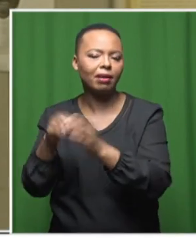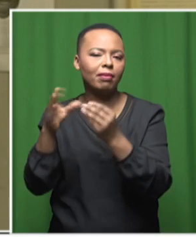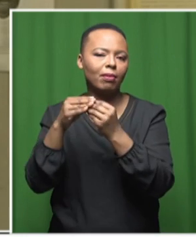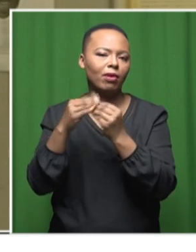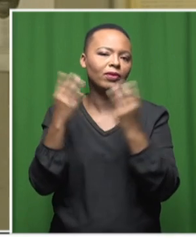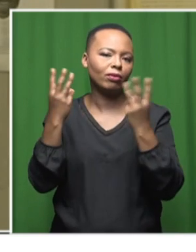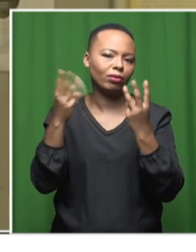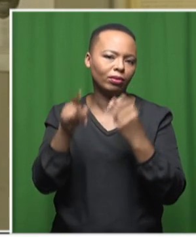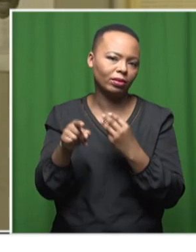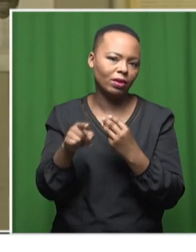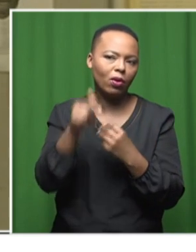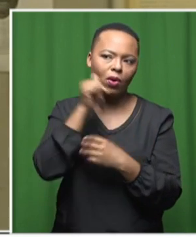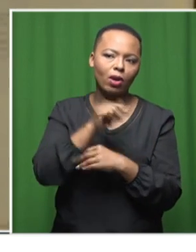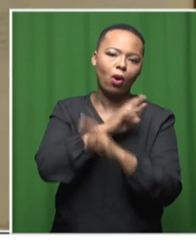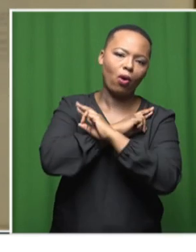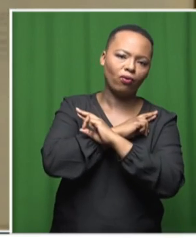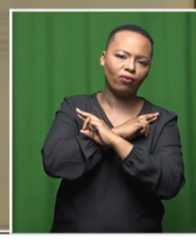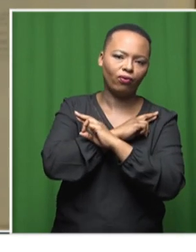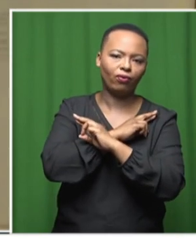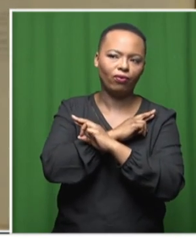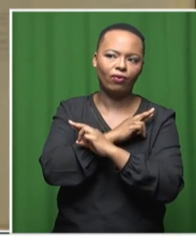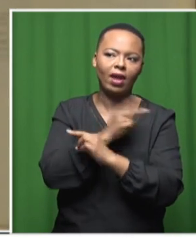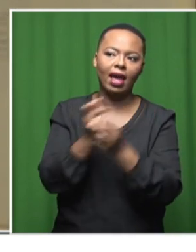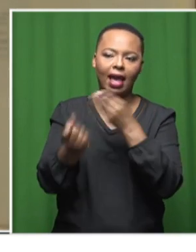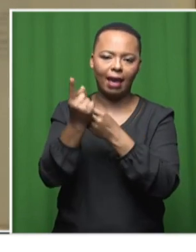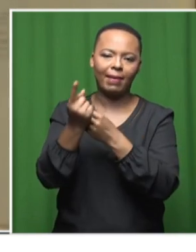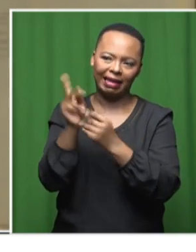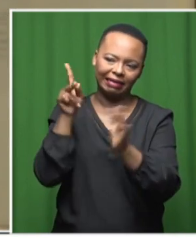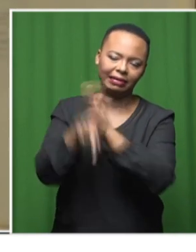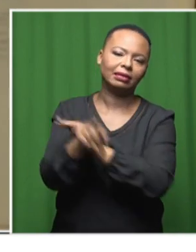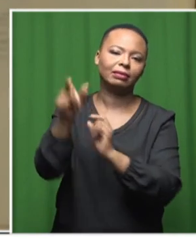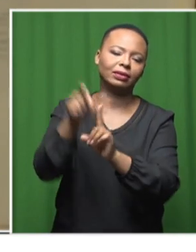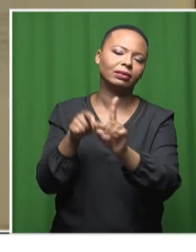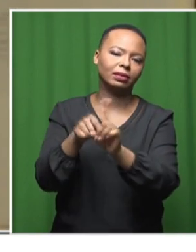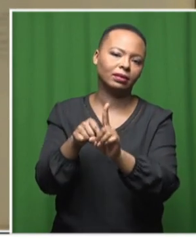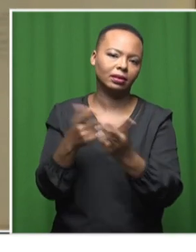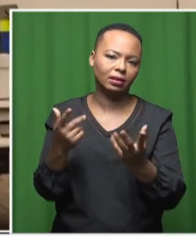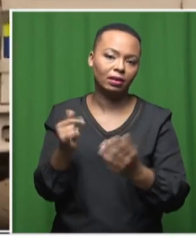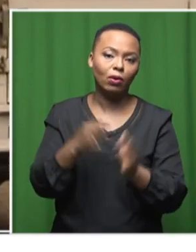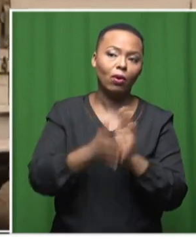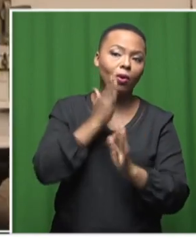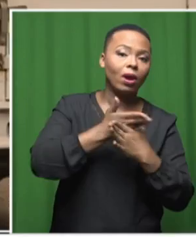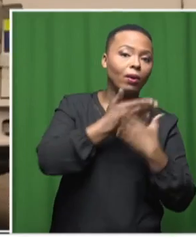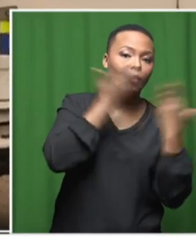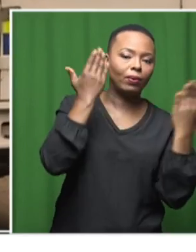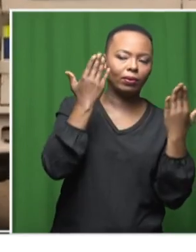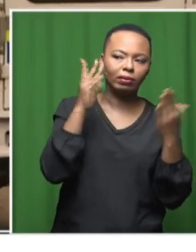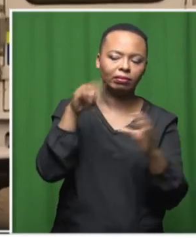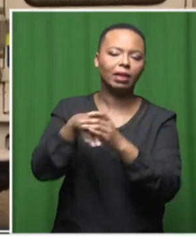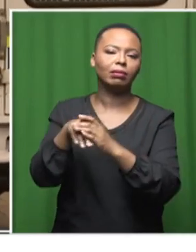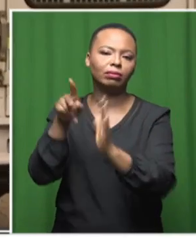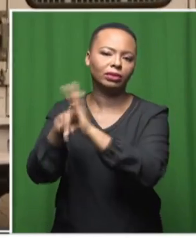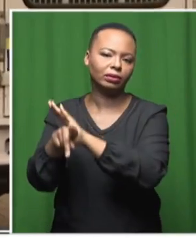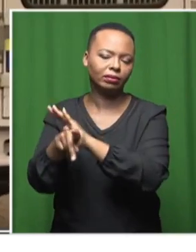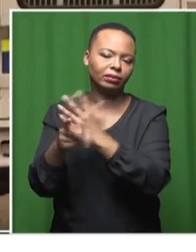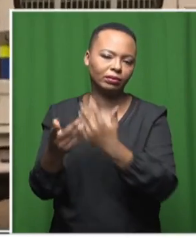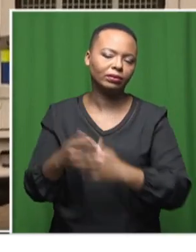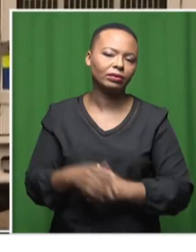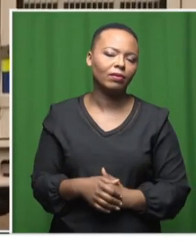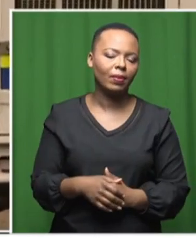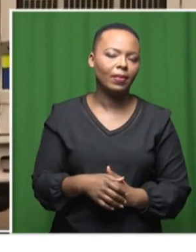off duty. Many police officers are killed during off duty. So the situation